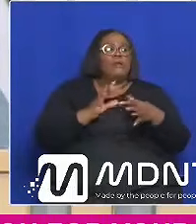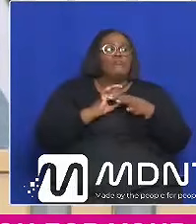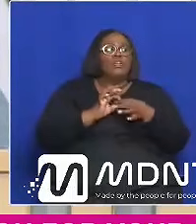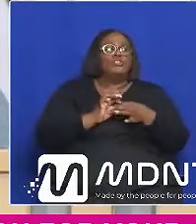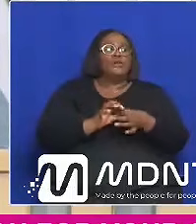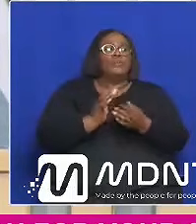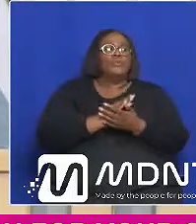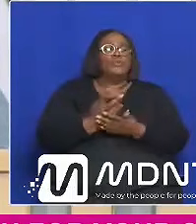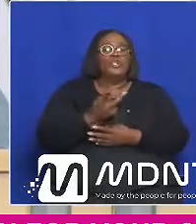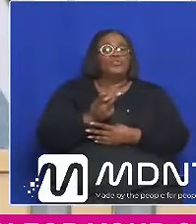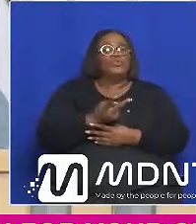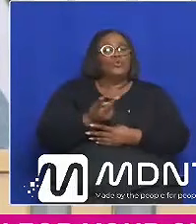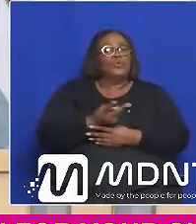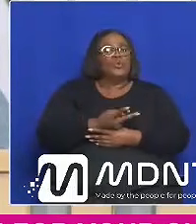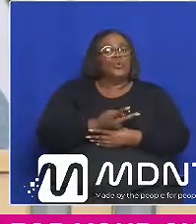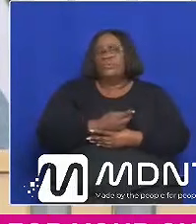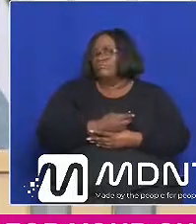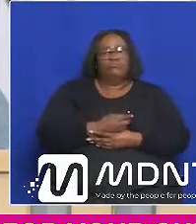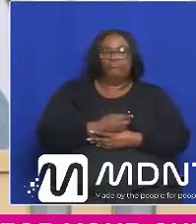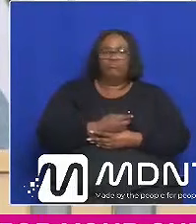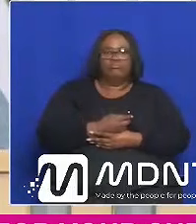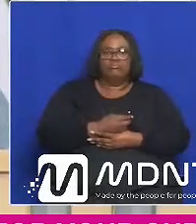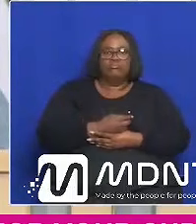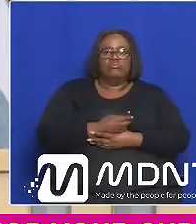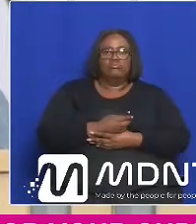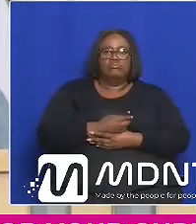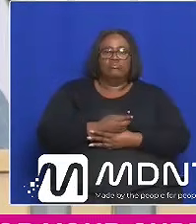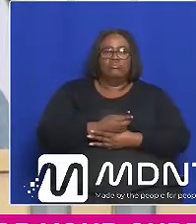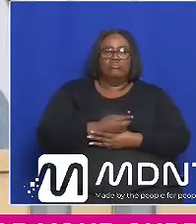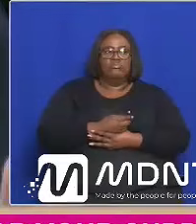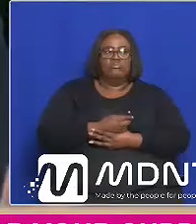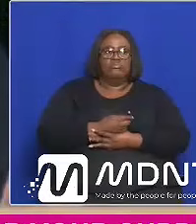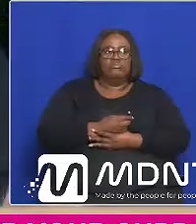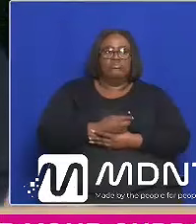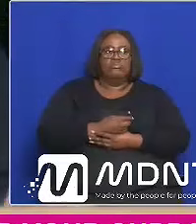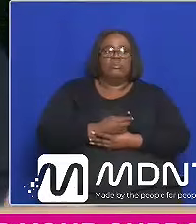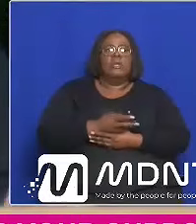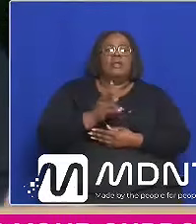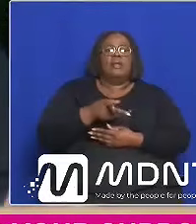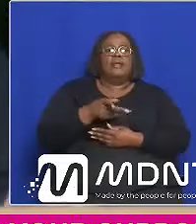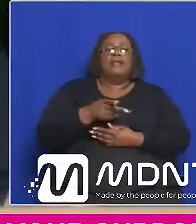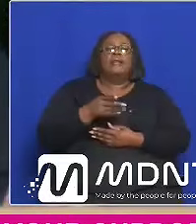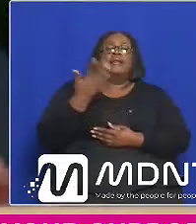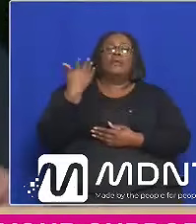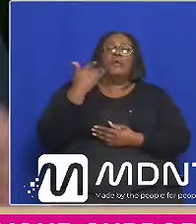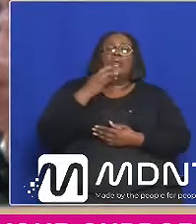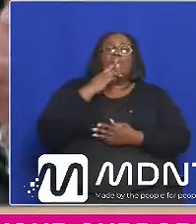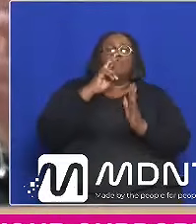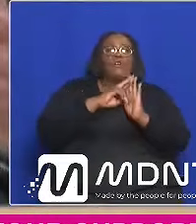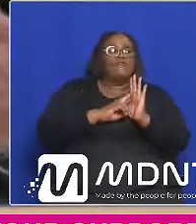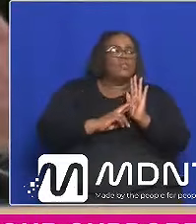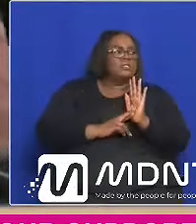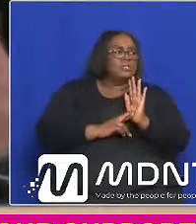Mr. Mswazi. In fact, there's also reference previously, and I think you've told us that,